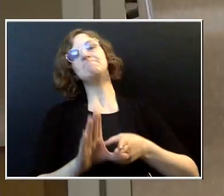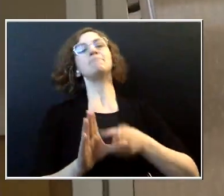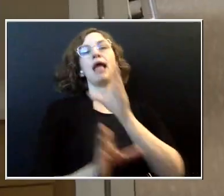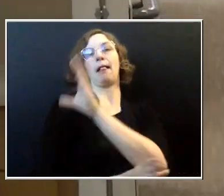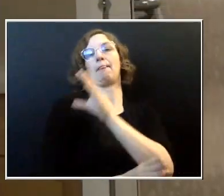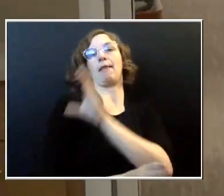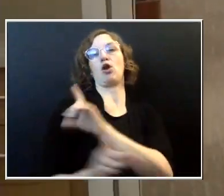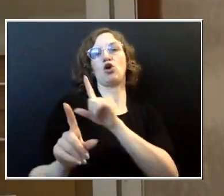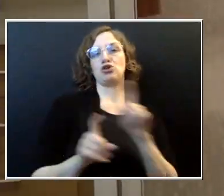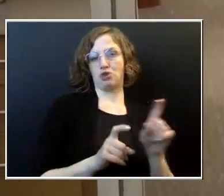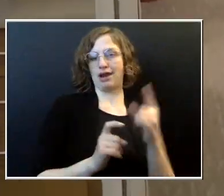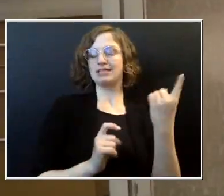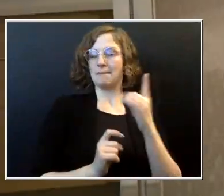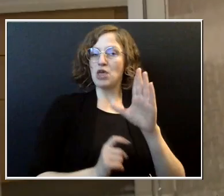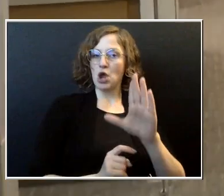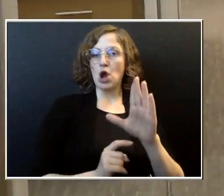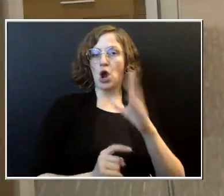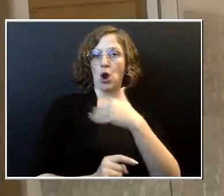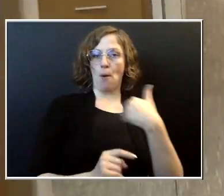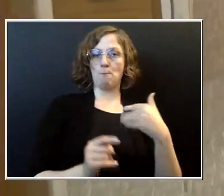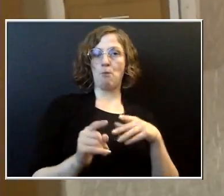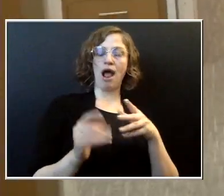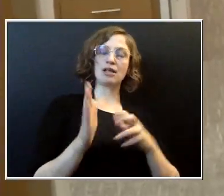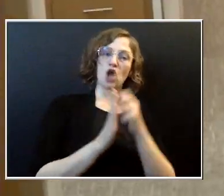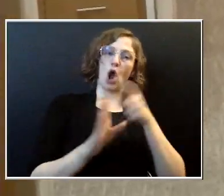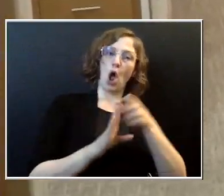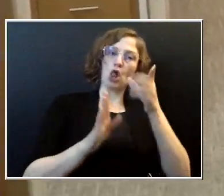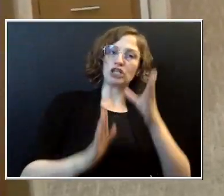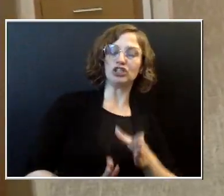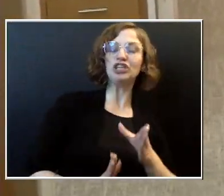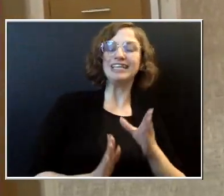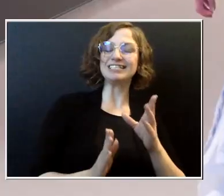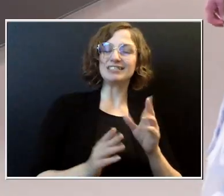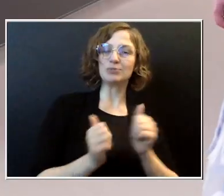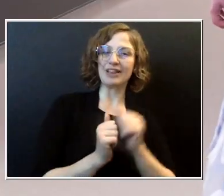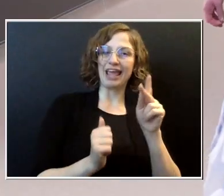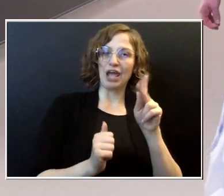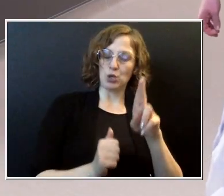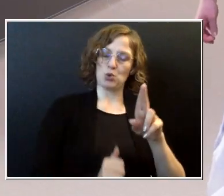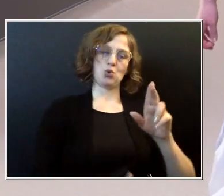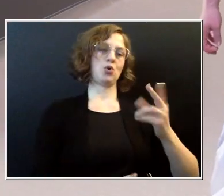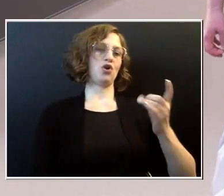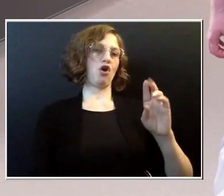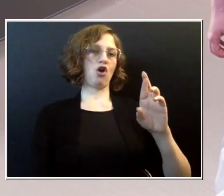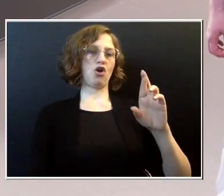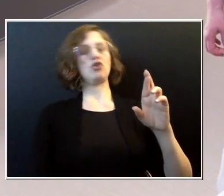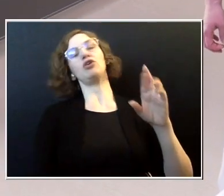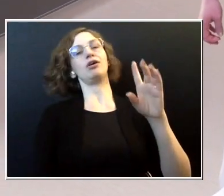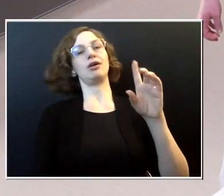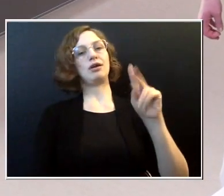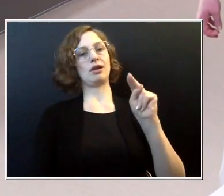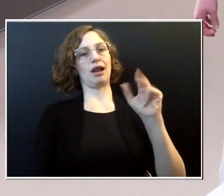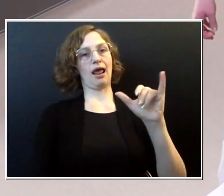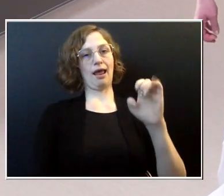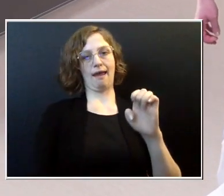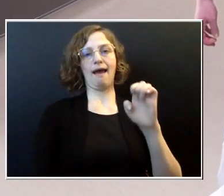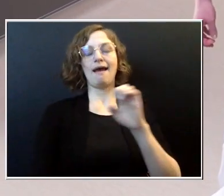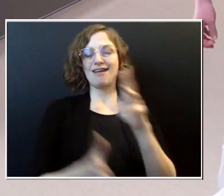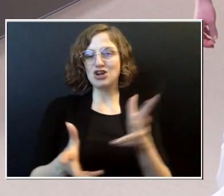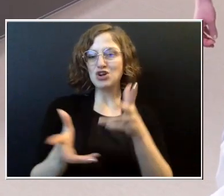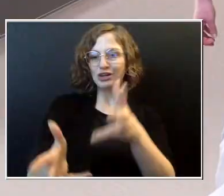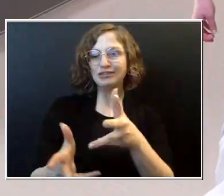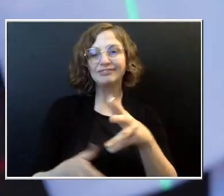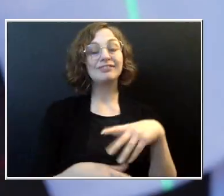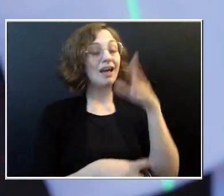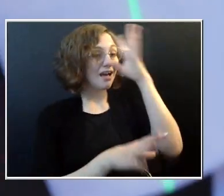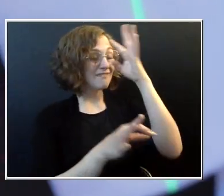the University of Kansas Cancer Center, Dr. Lauren Nye, encouraged her to do. Faith and science are not on opposite sides of the table,